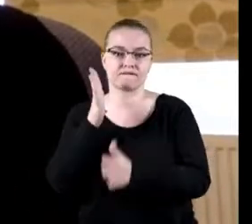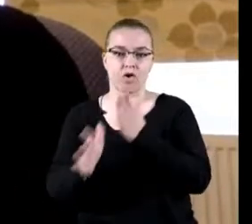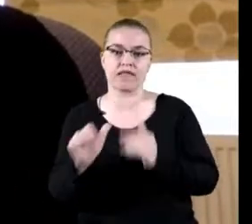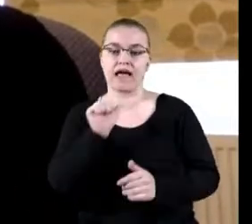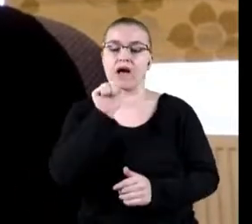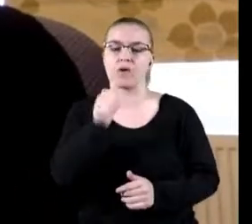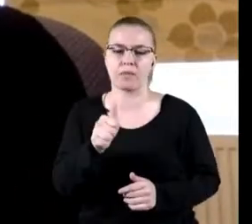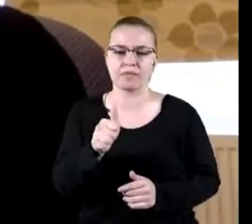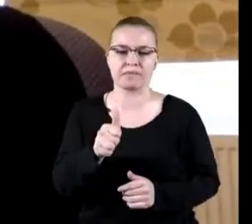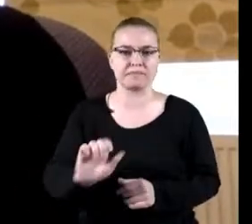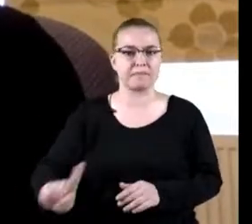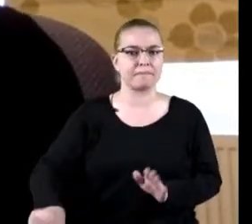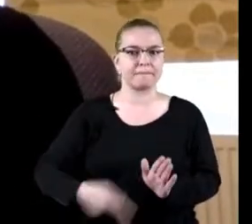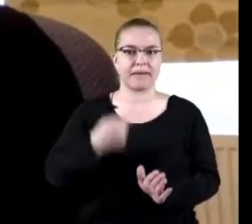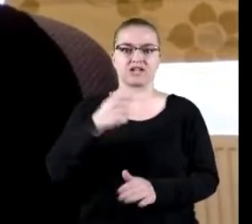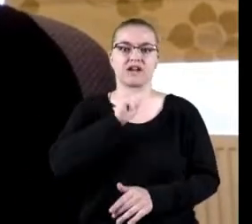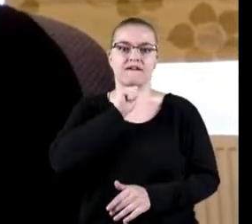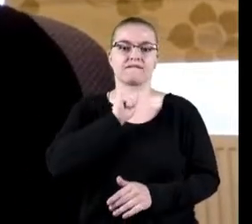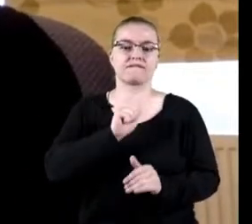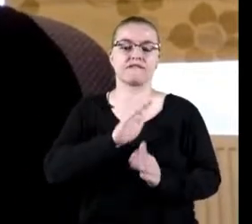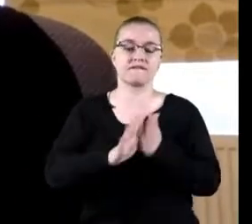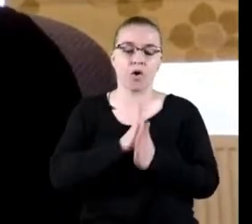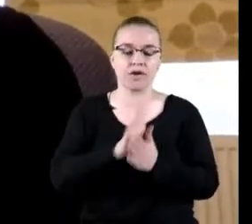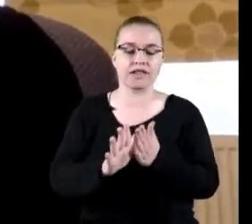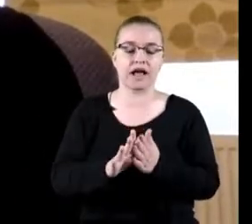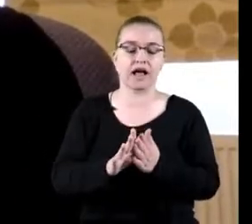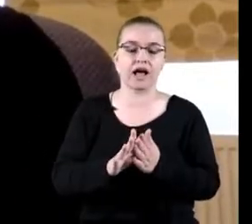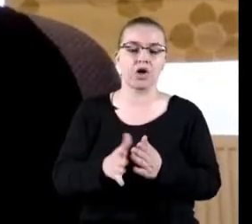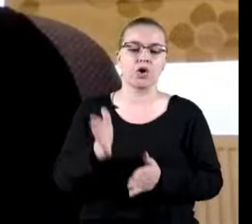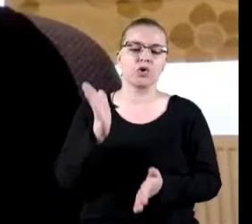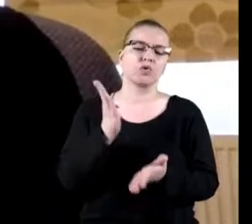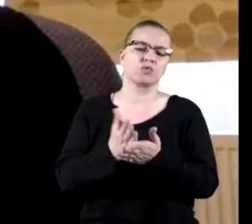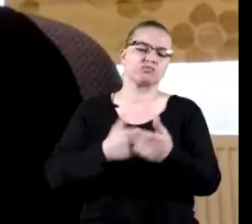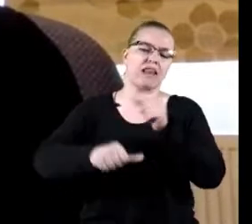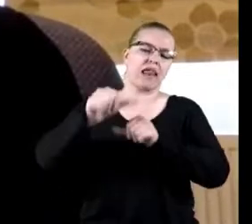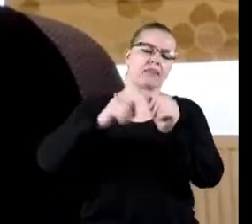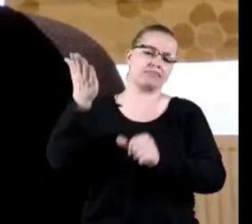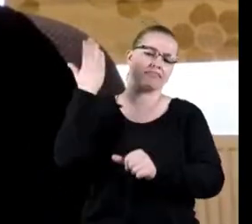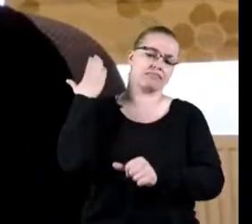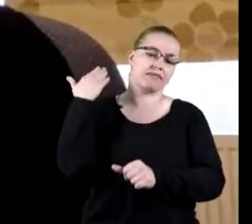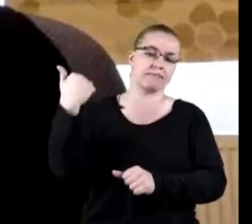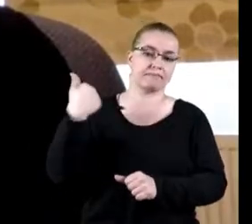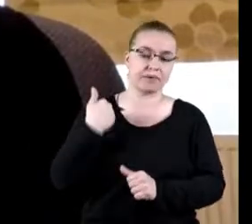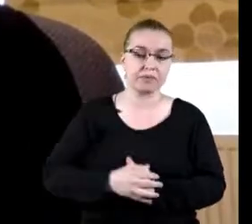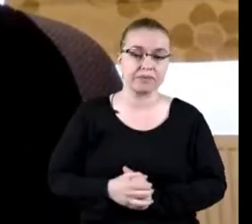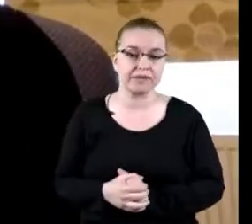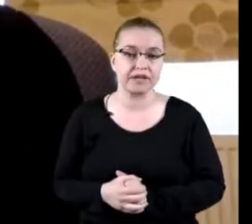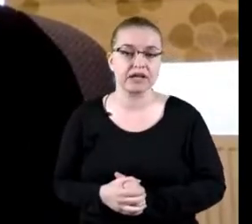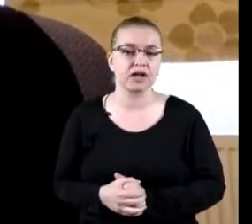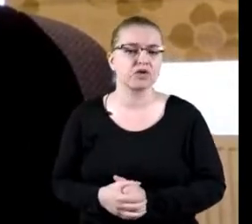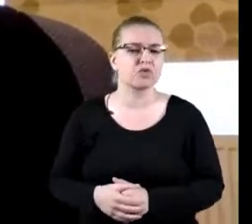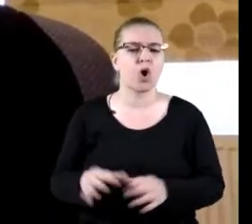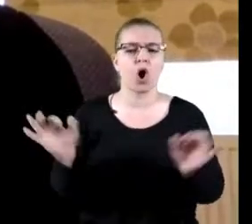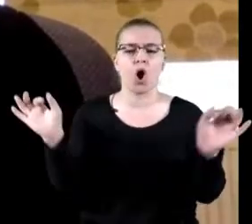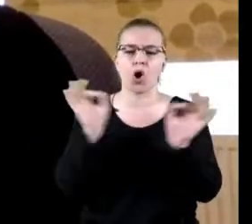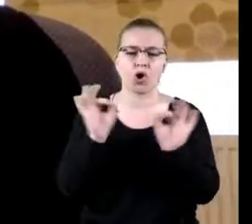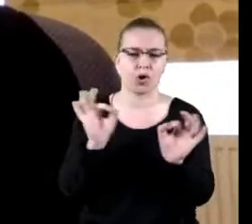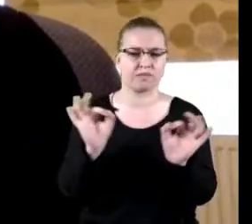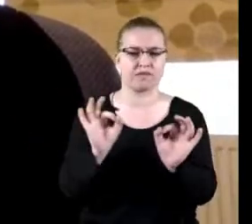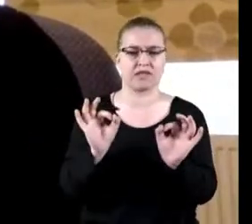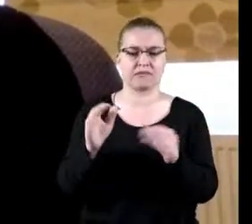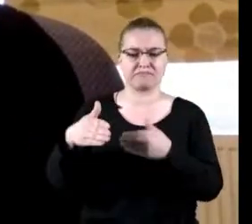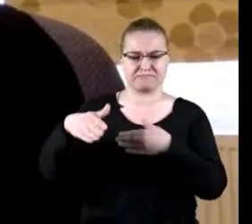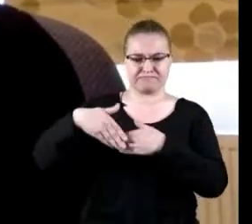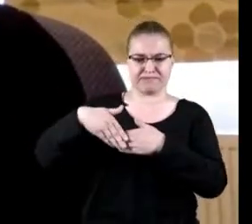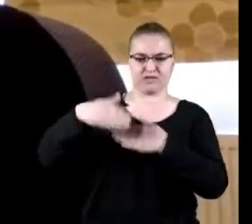is causing great tragedy less than 1,000 kilometers from Katowice, and of course the